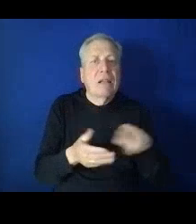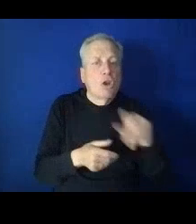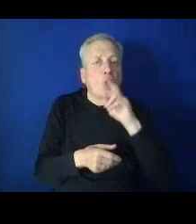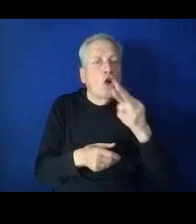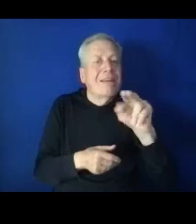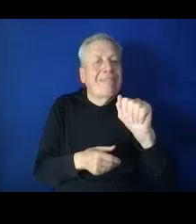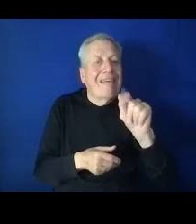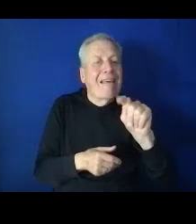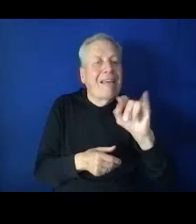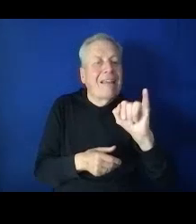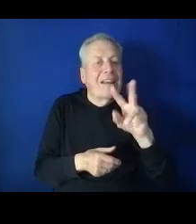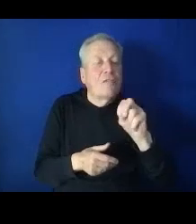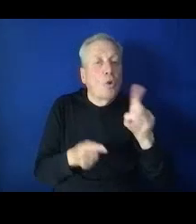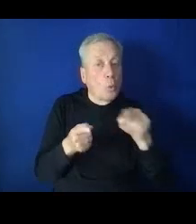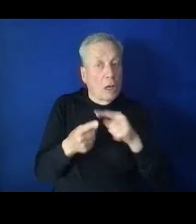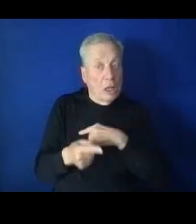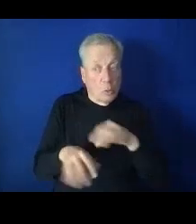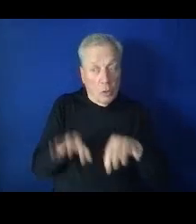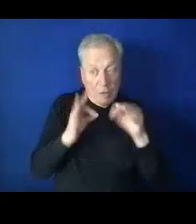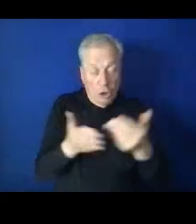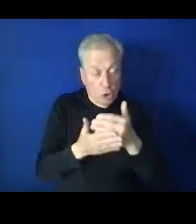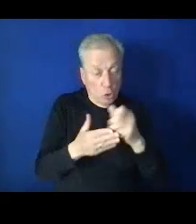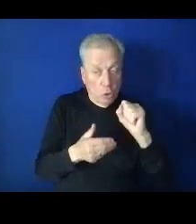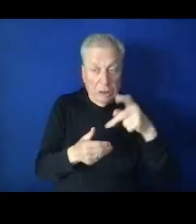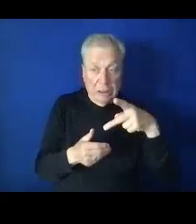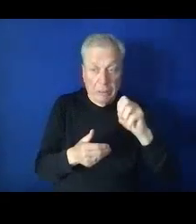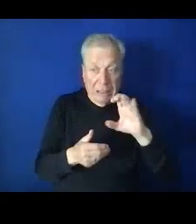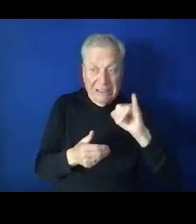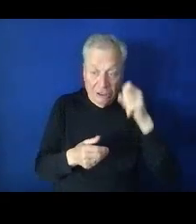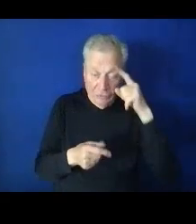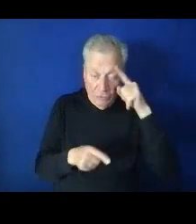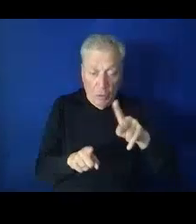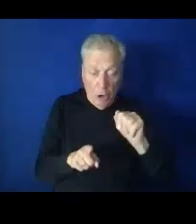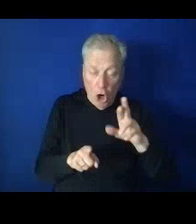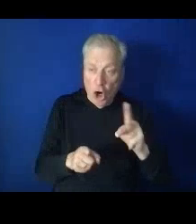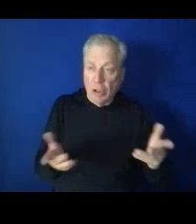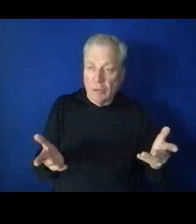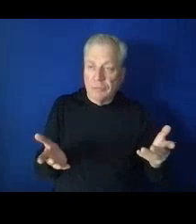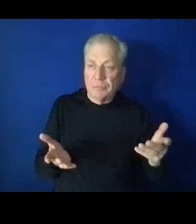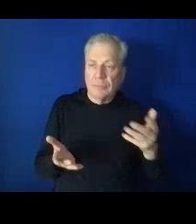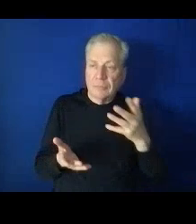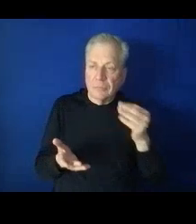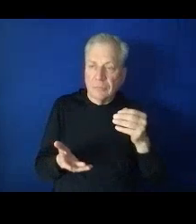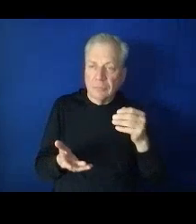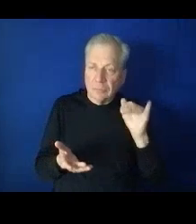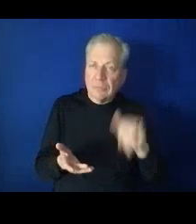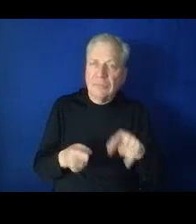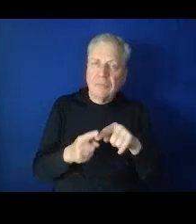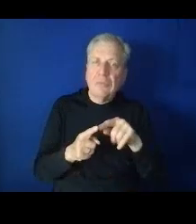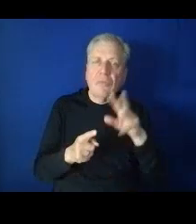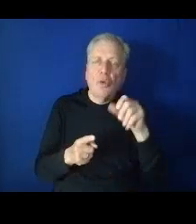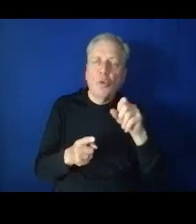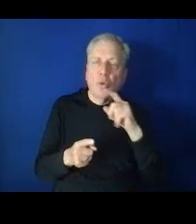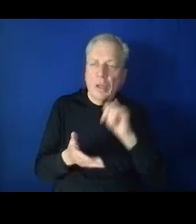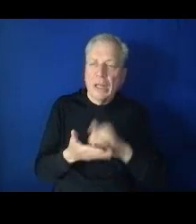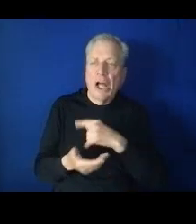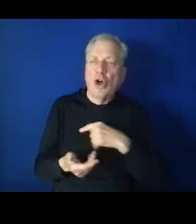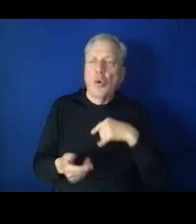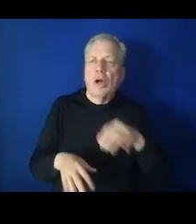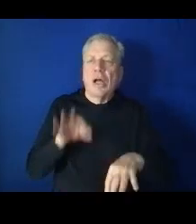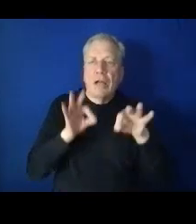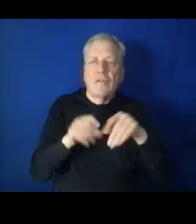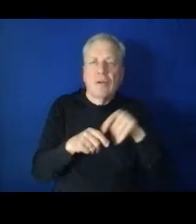species. Usually when we find new species for the park, they're weeds. And so this was one that we found in